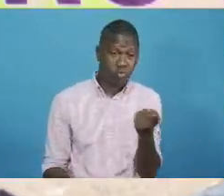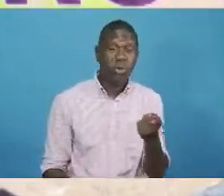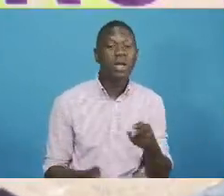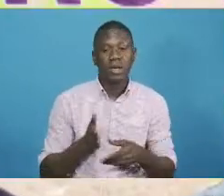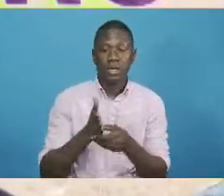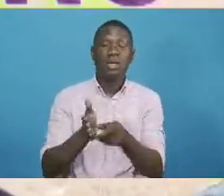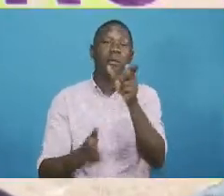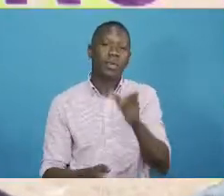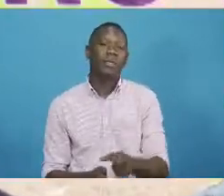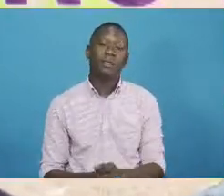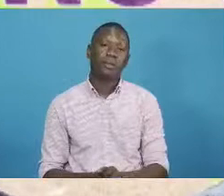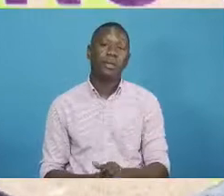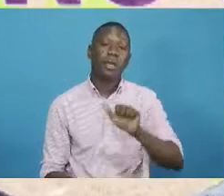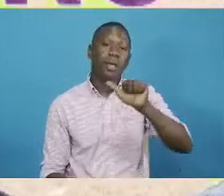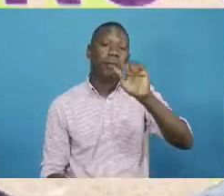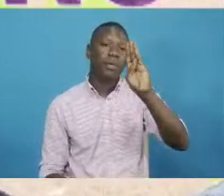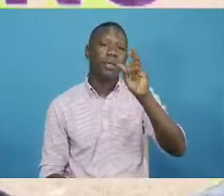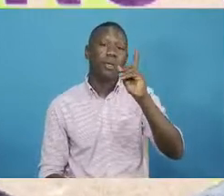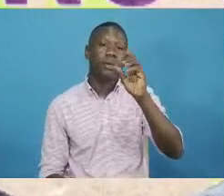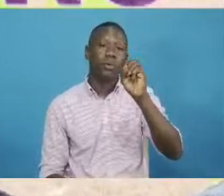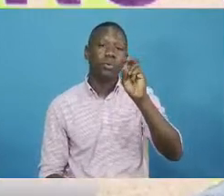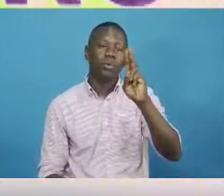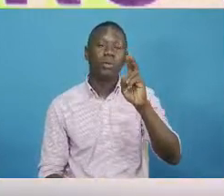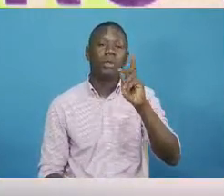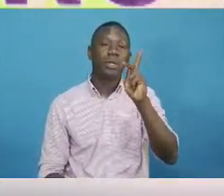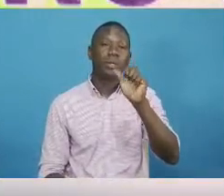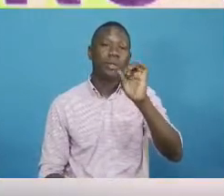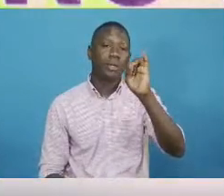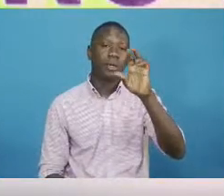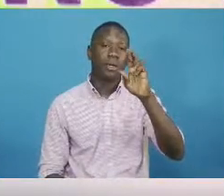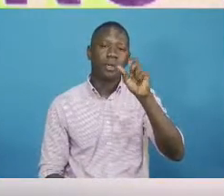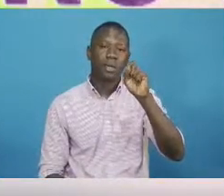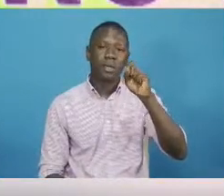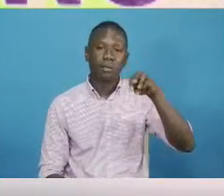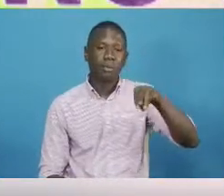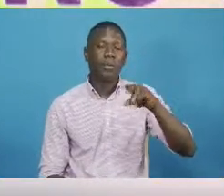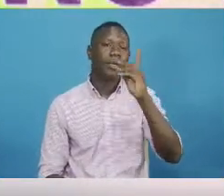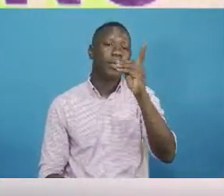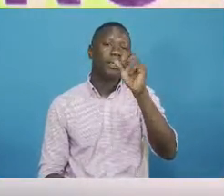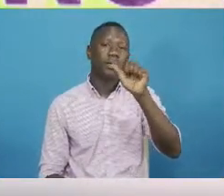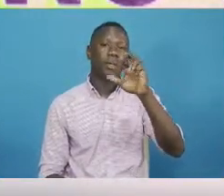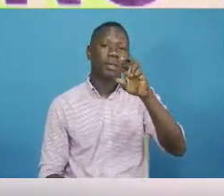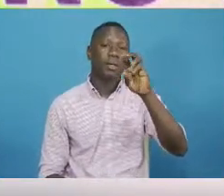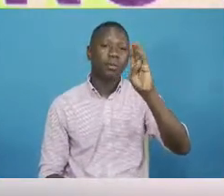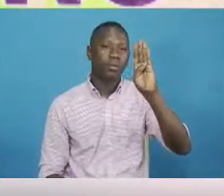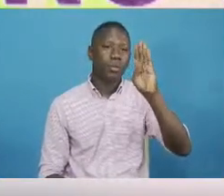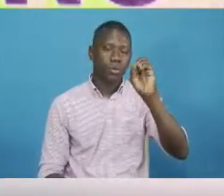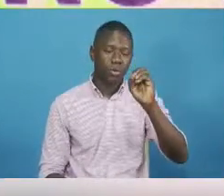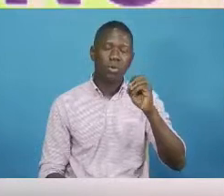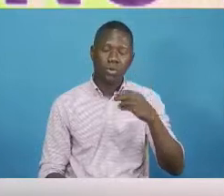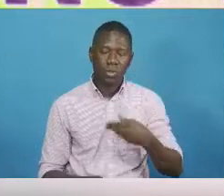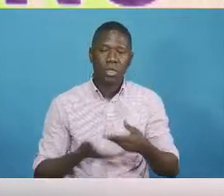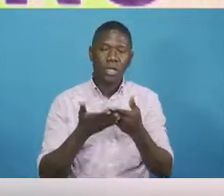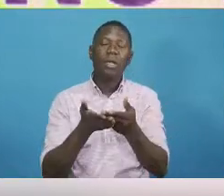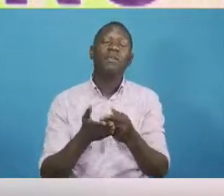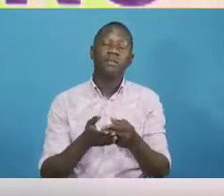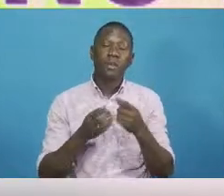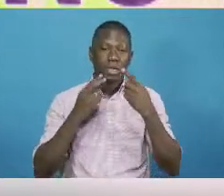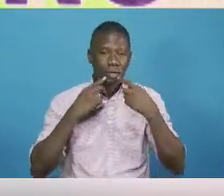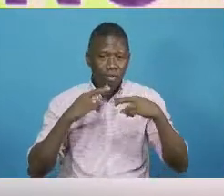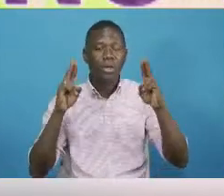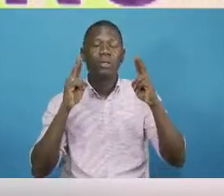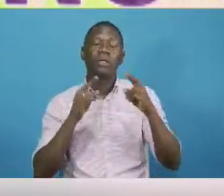Karim Dabo gave the vote of thanks on behalf of the graduates. The Coaches Association, under the able leadership of Pa Shuare